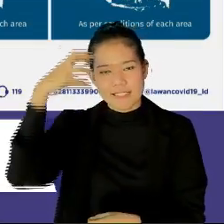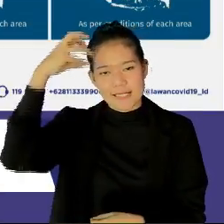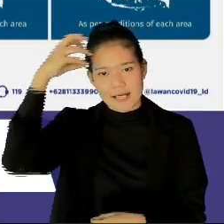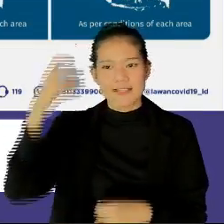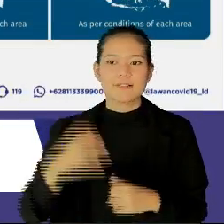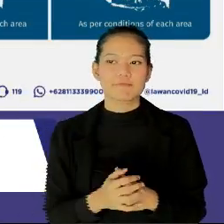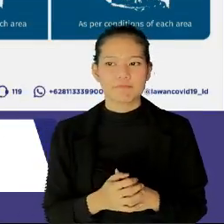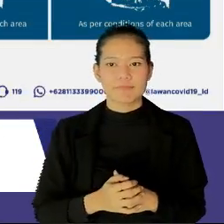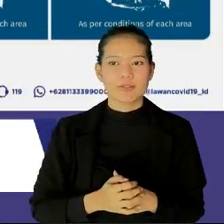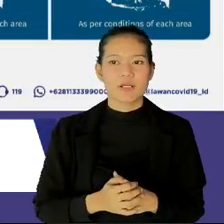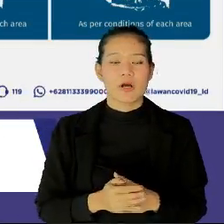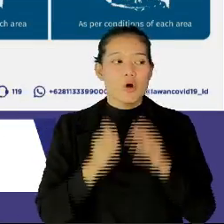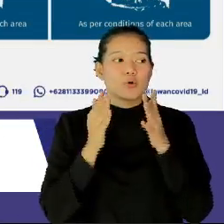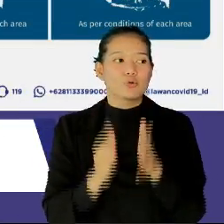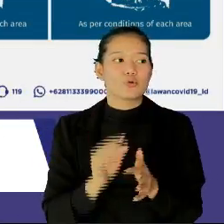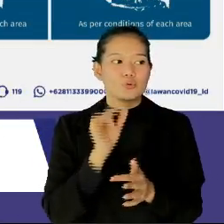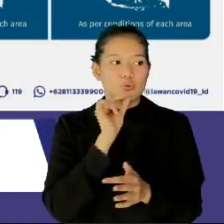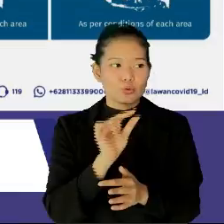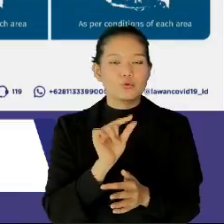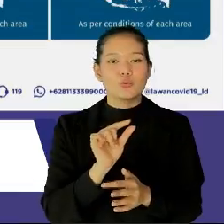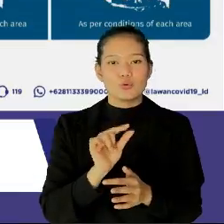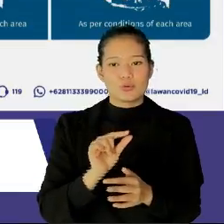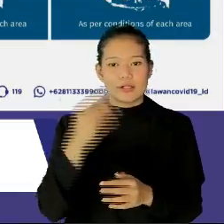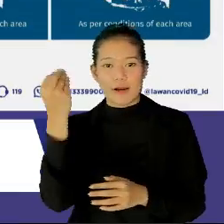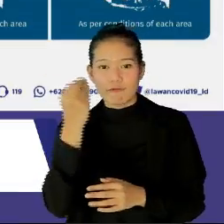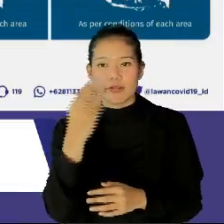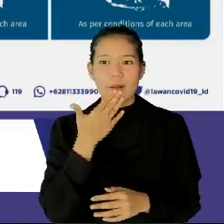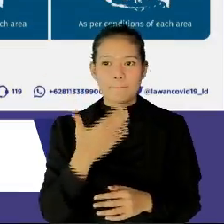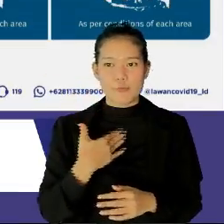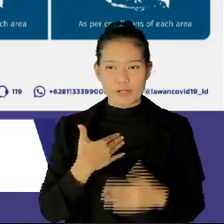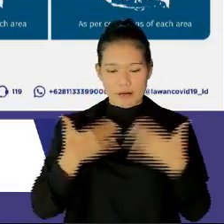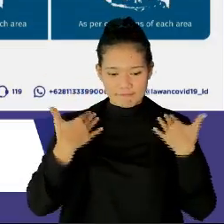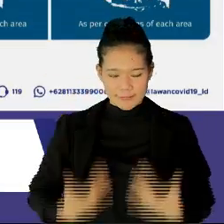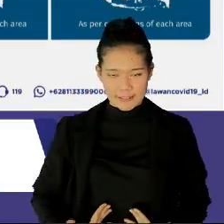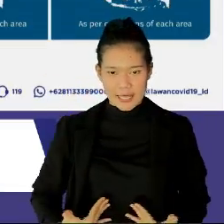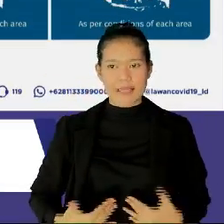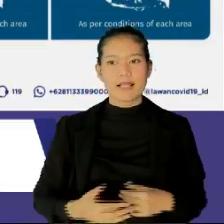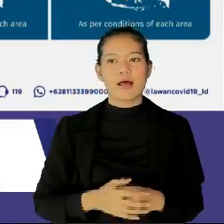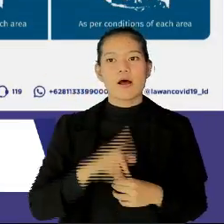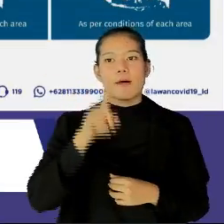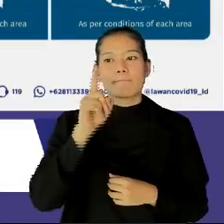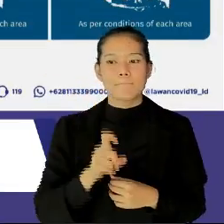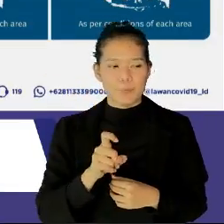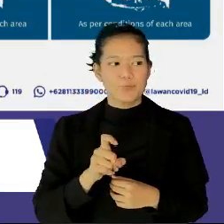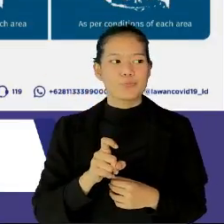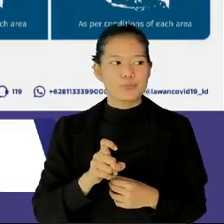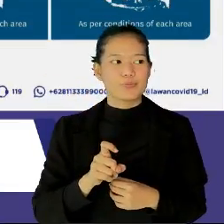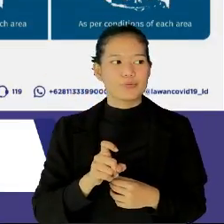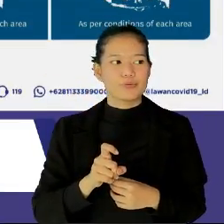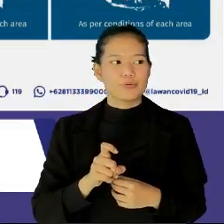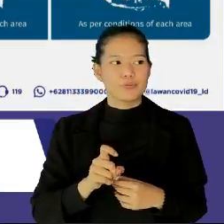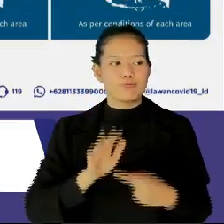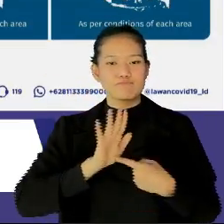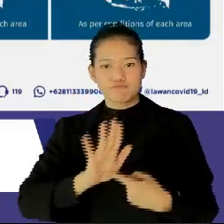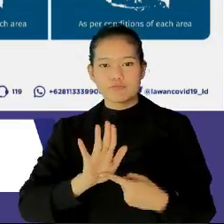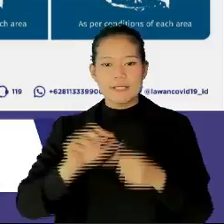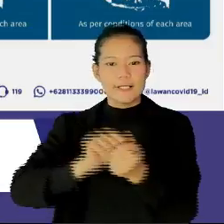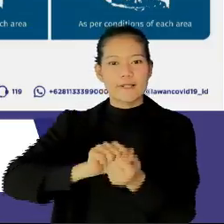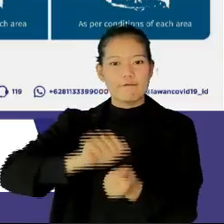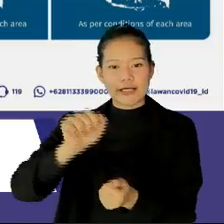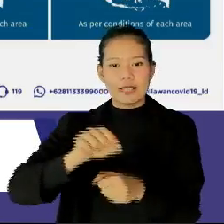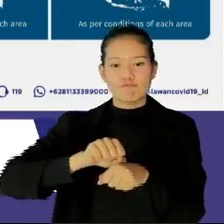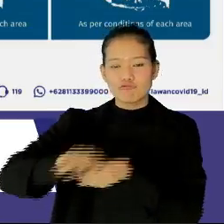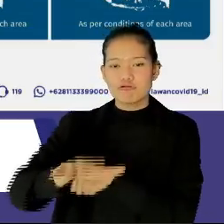Especially for travelers with certain health conditions, they must replace the waiver for not showing a vaccination